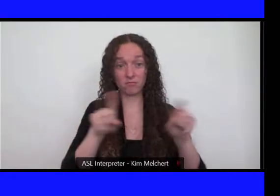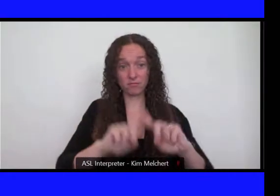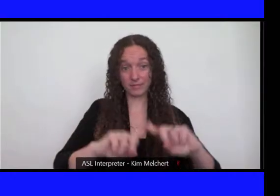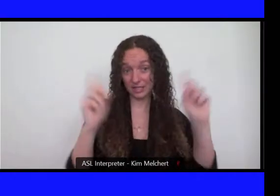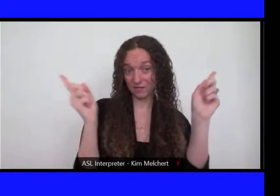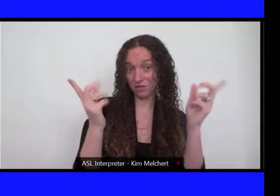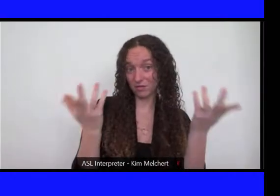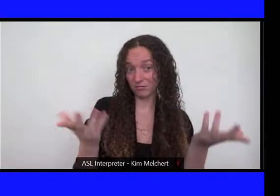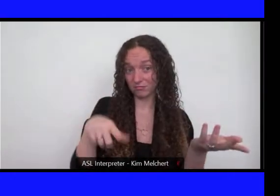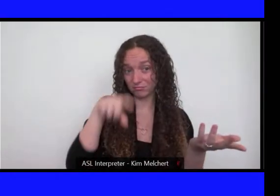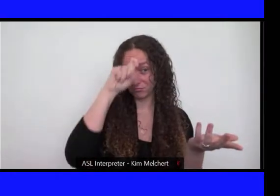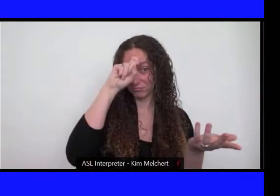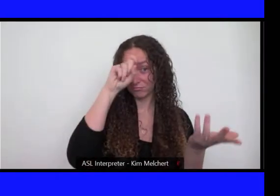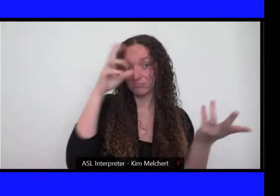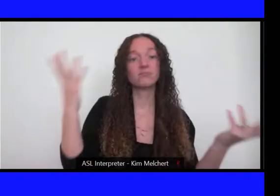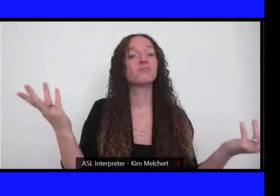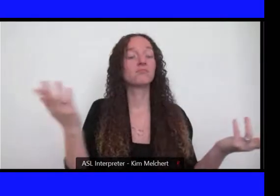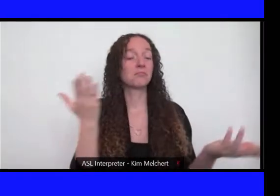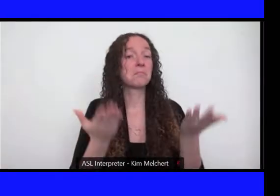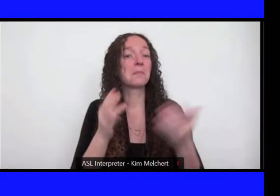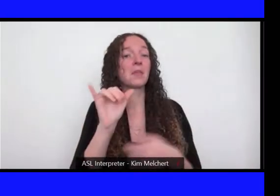are doing a much better